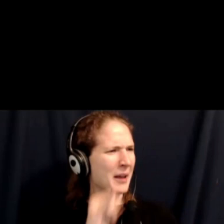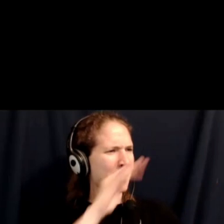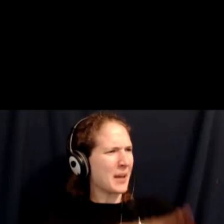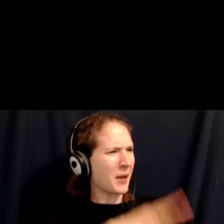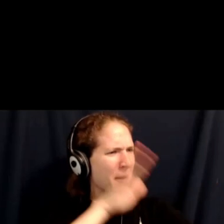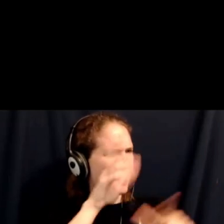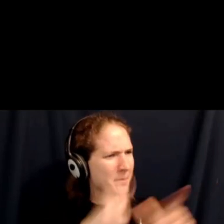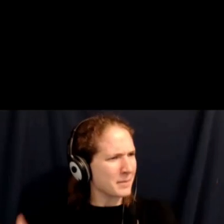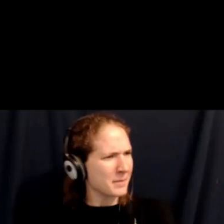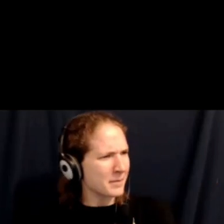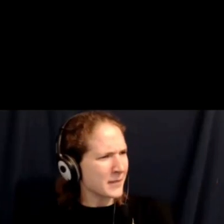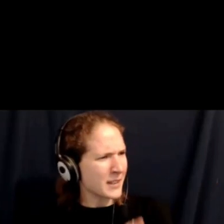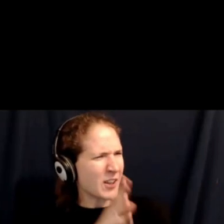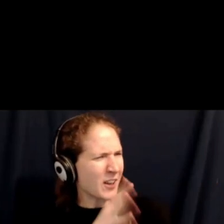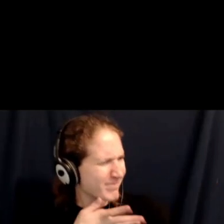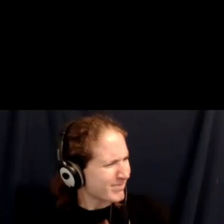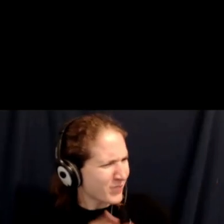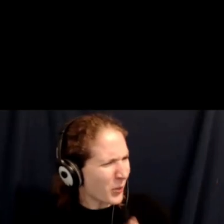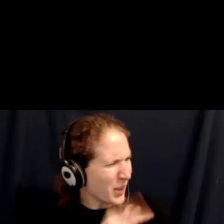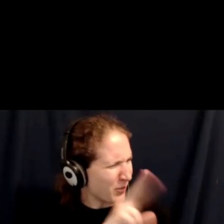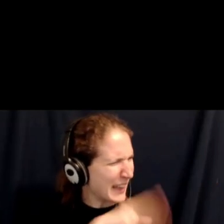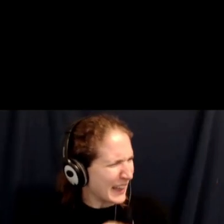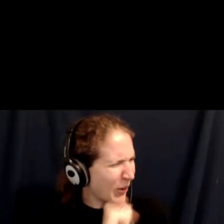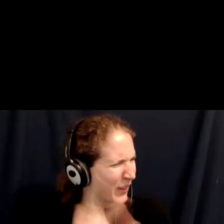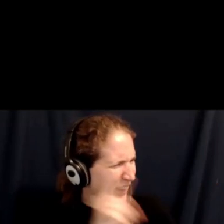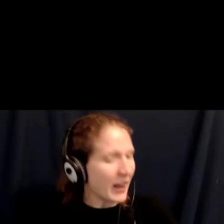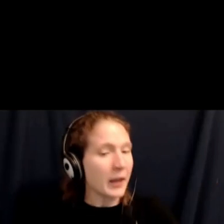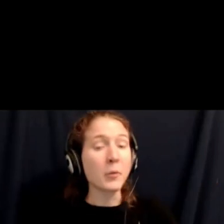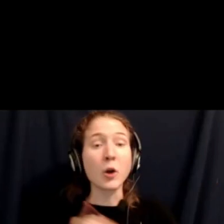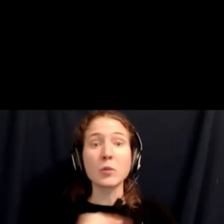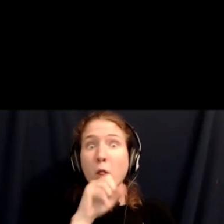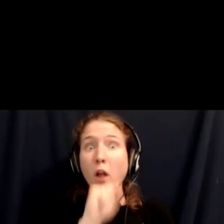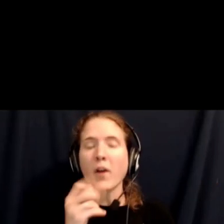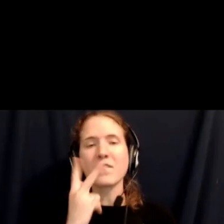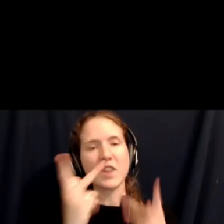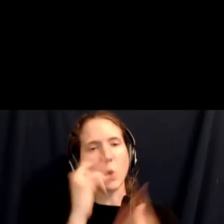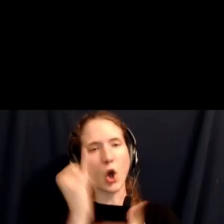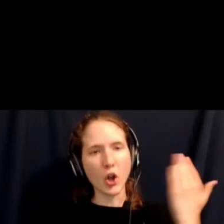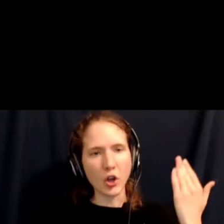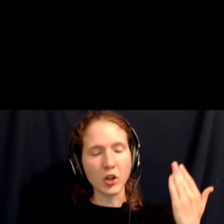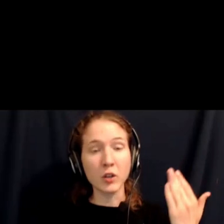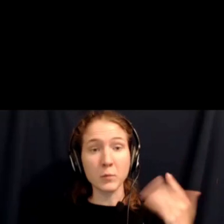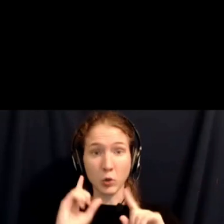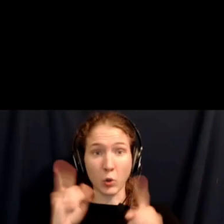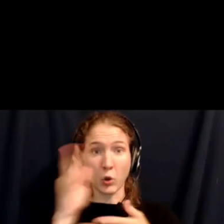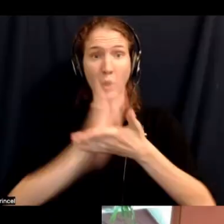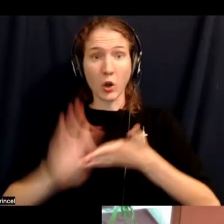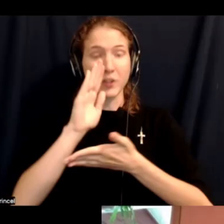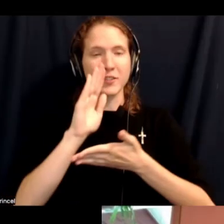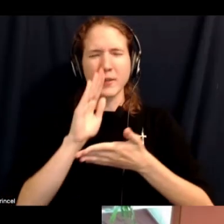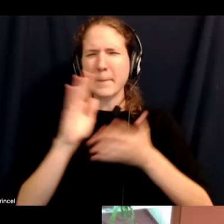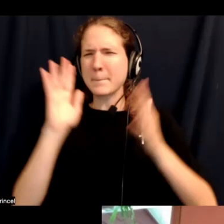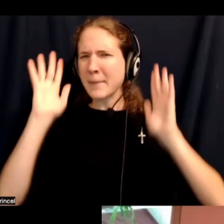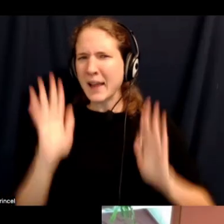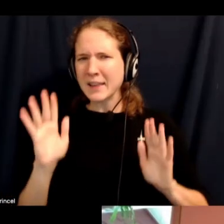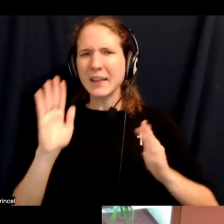me. All you do is read." So, but I also loved visual arts. And when I went to college, I'd had amazing English